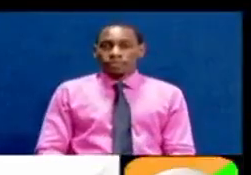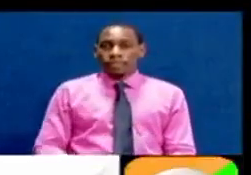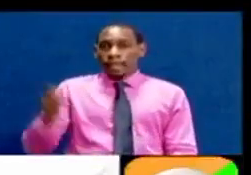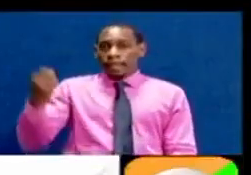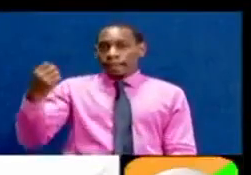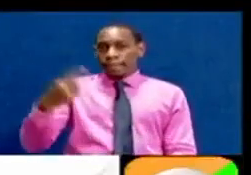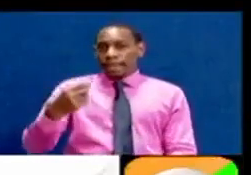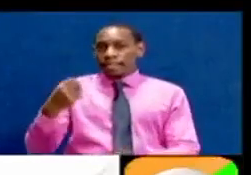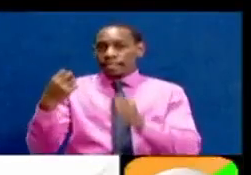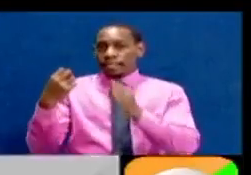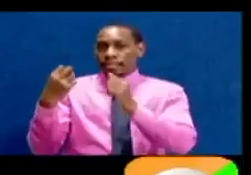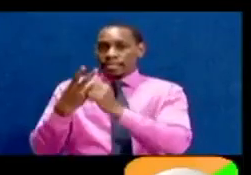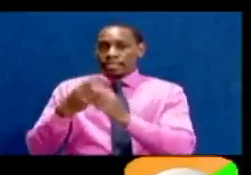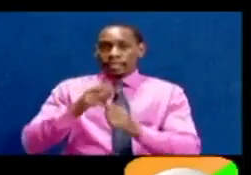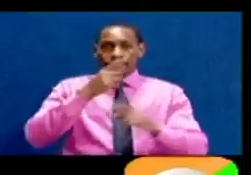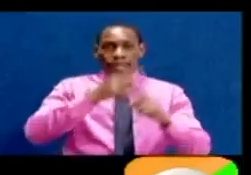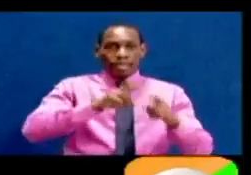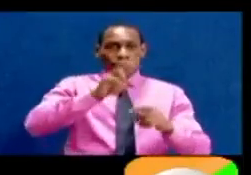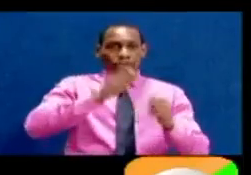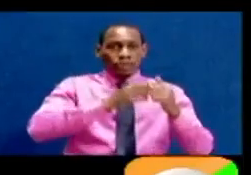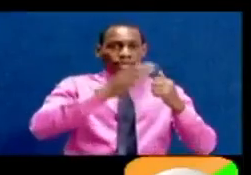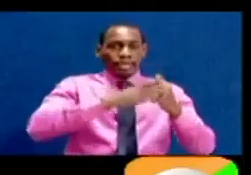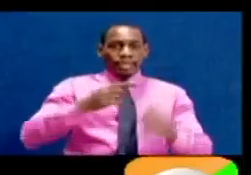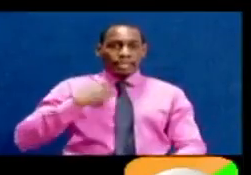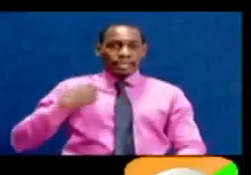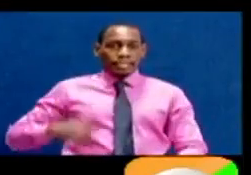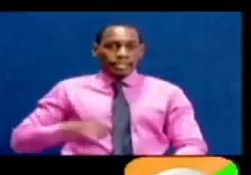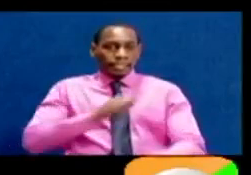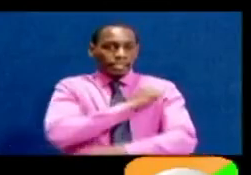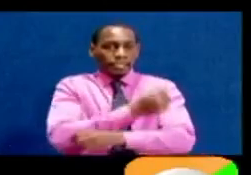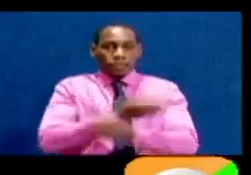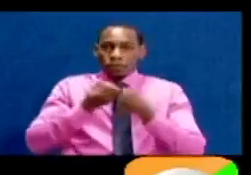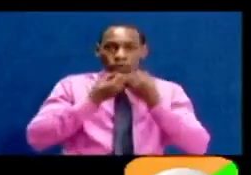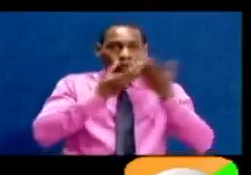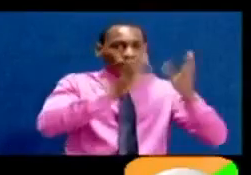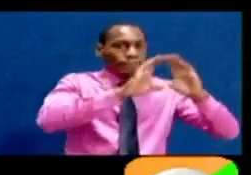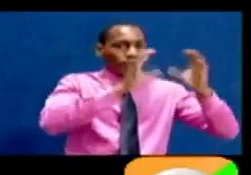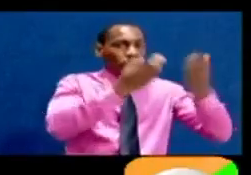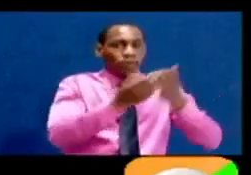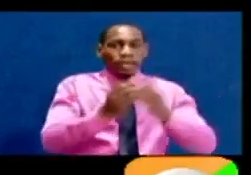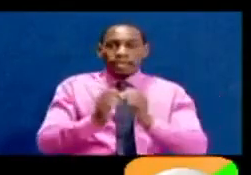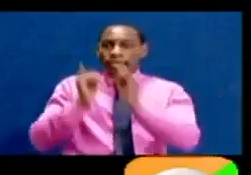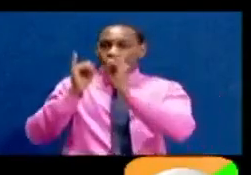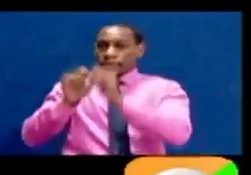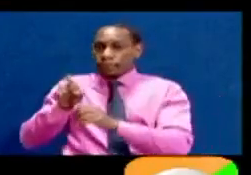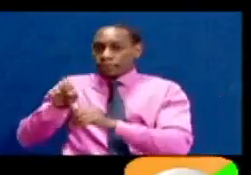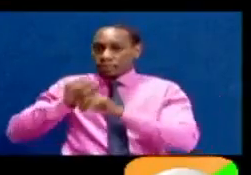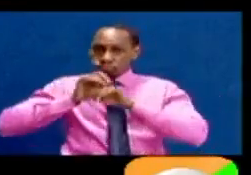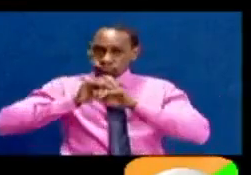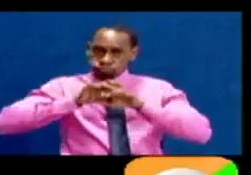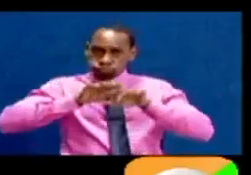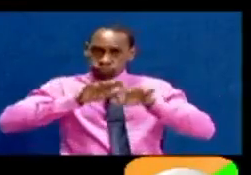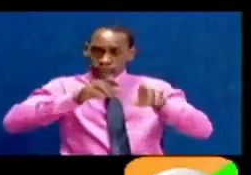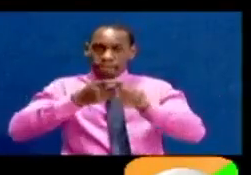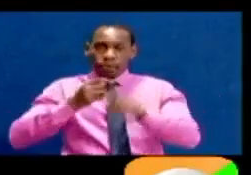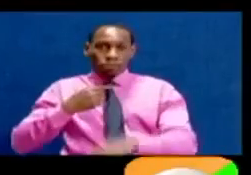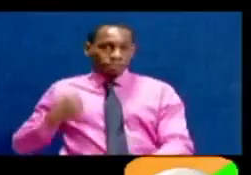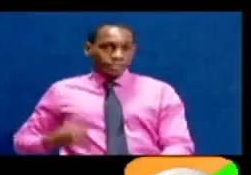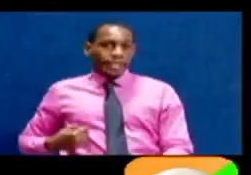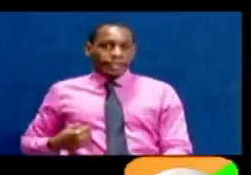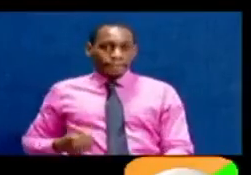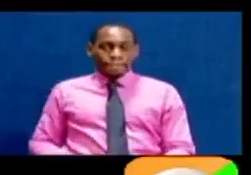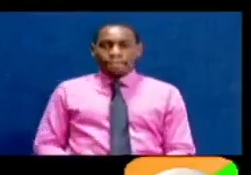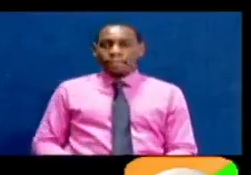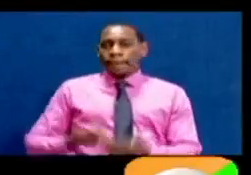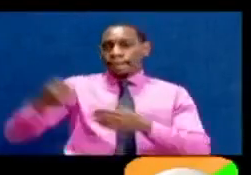In December 2019, Chinese authorities notified the world that a new virus was spreading through their communities.